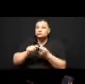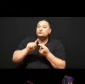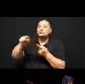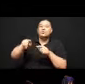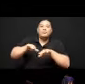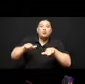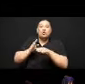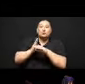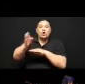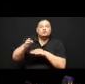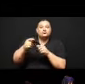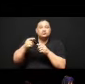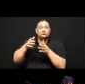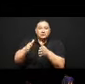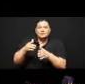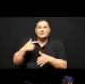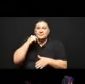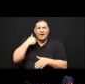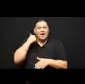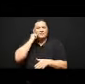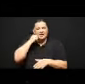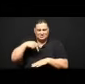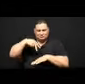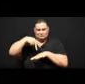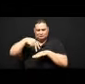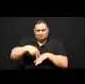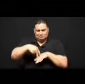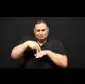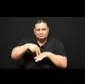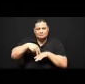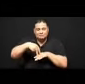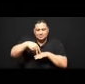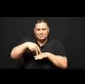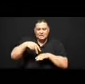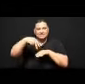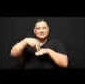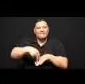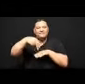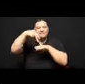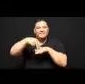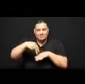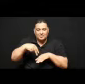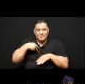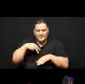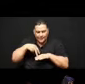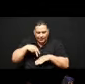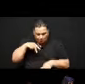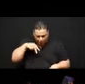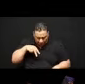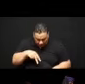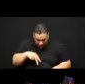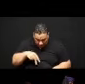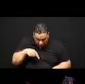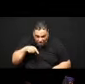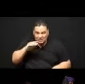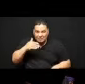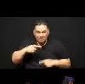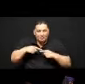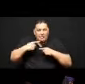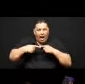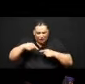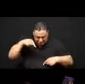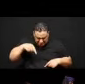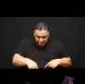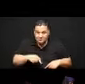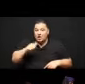Every day, I would stand on one of the diving boards and look down. The pool seemed miles away. The other kids yelled, "Jump!"